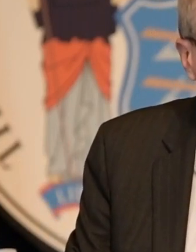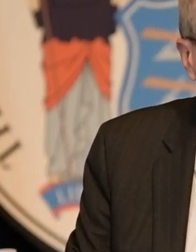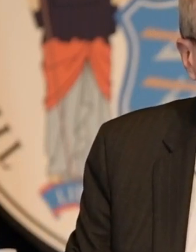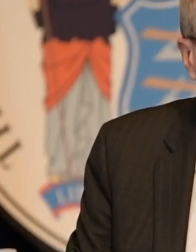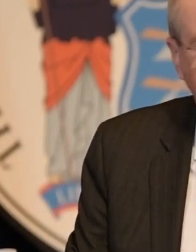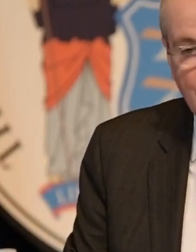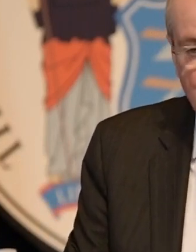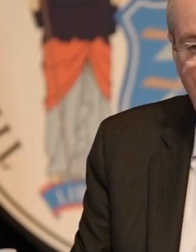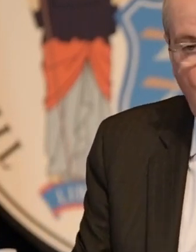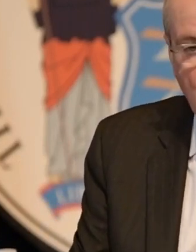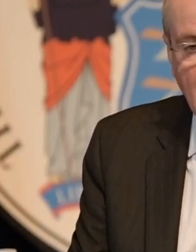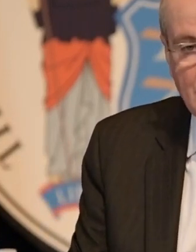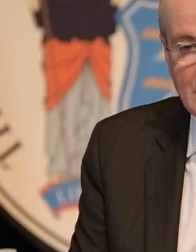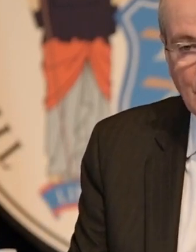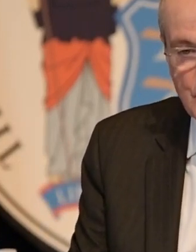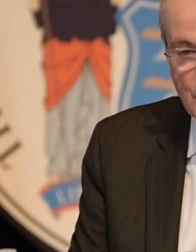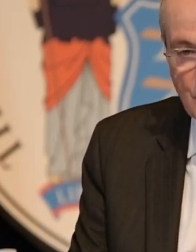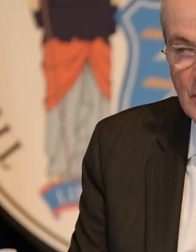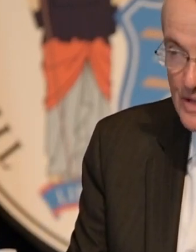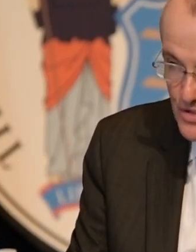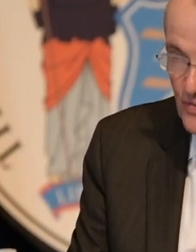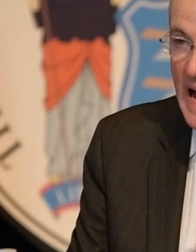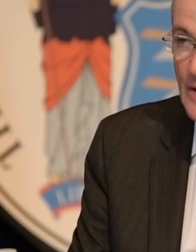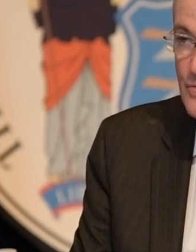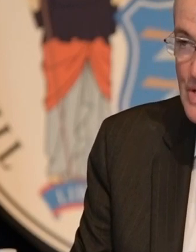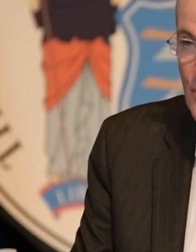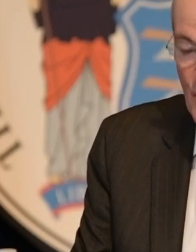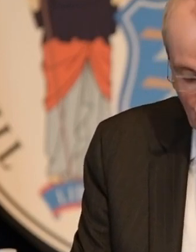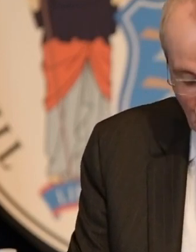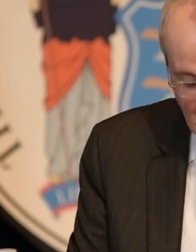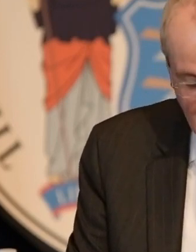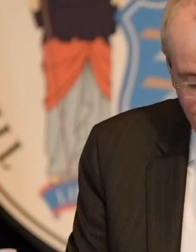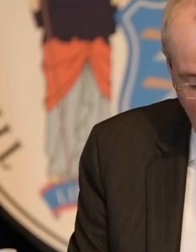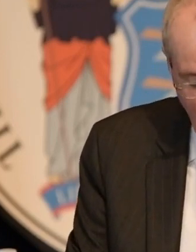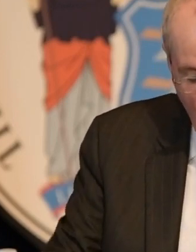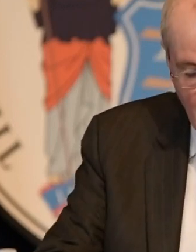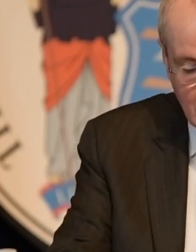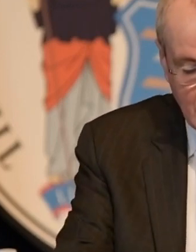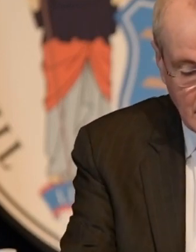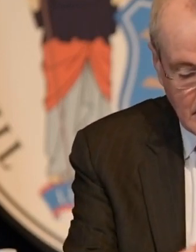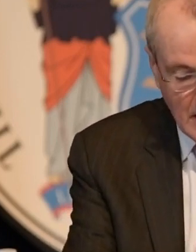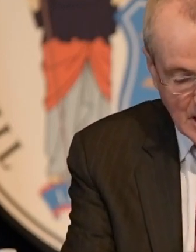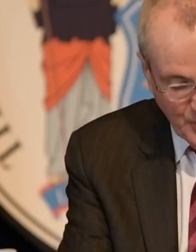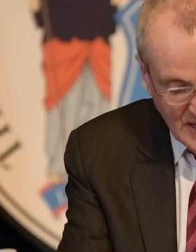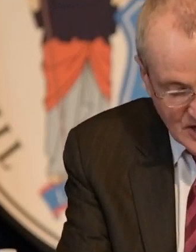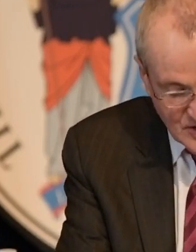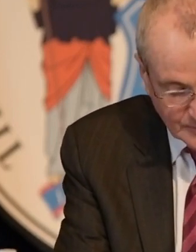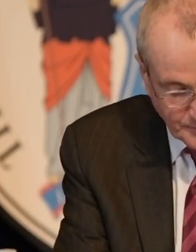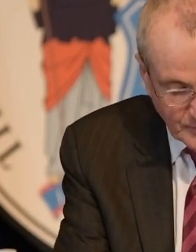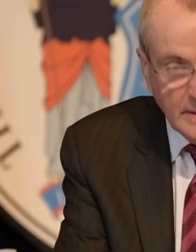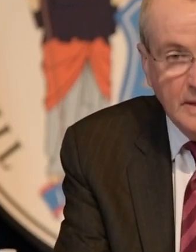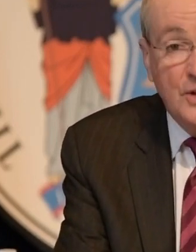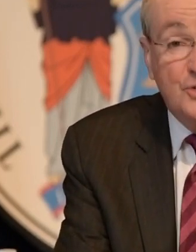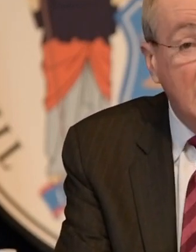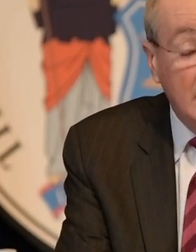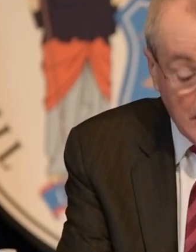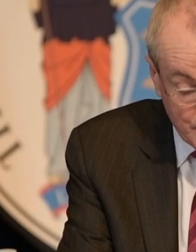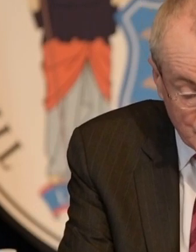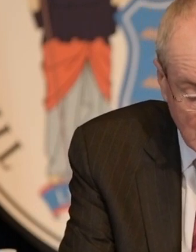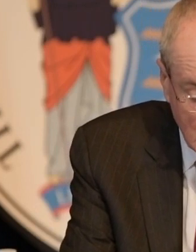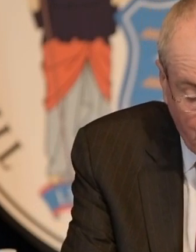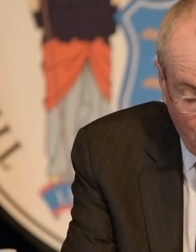denominator. There's no wargaming here. These are facts. These are folks who are hospitalized. This